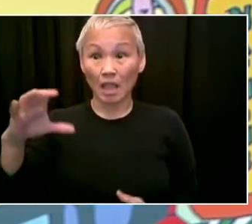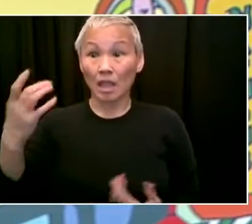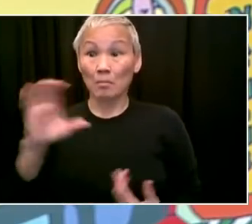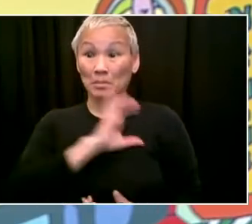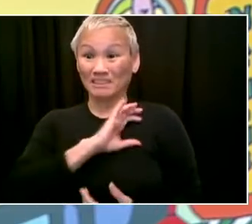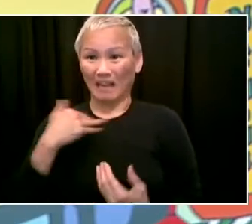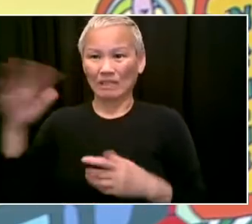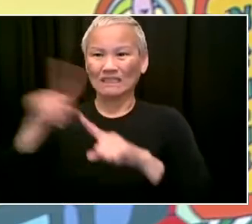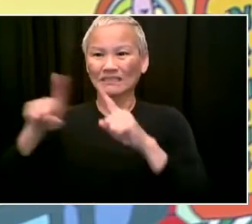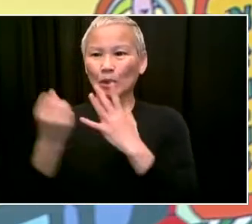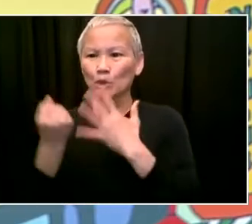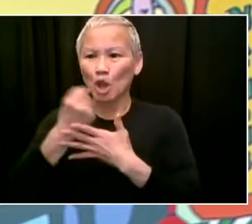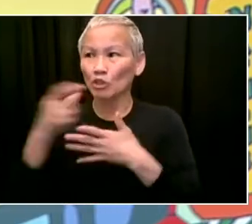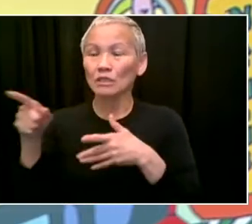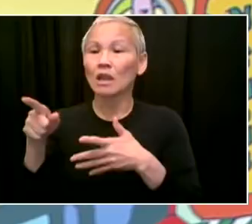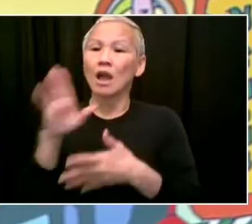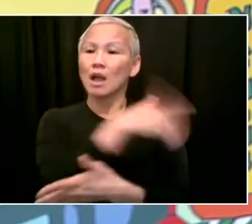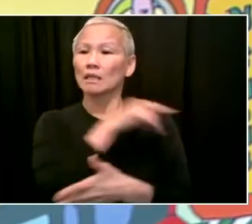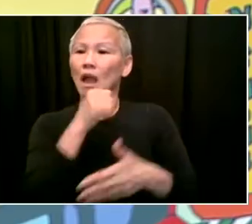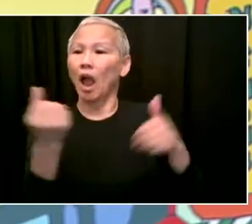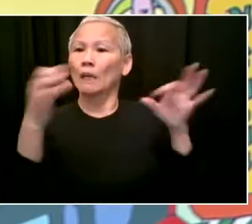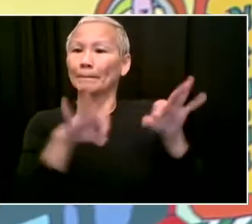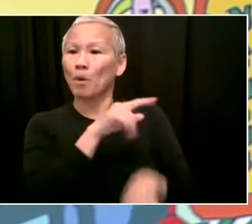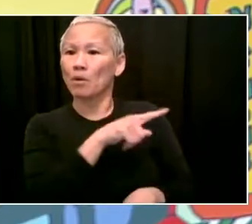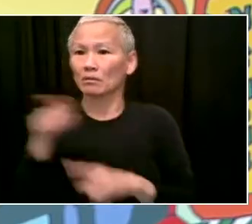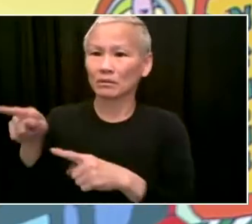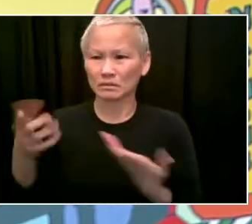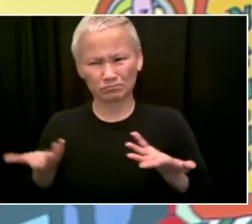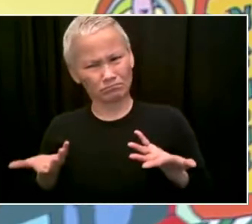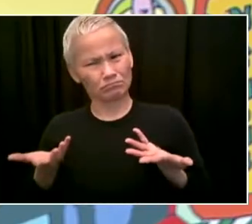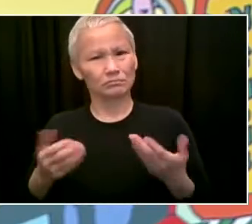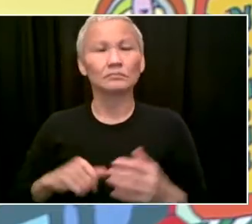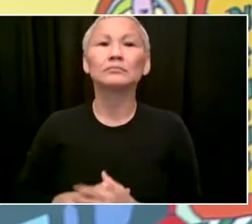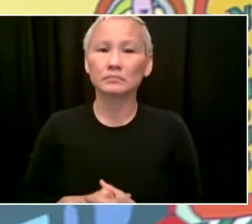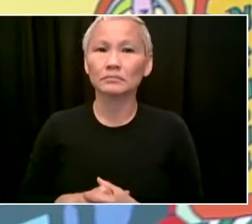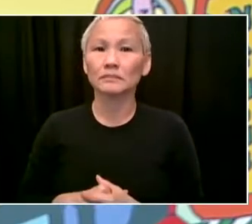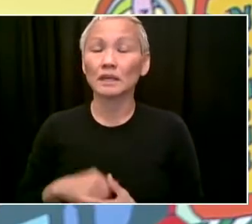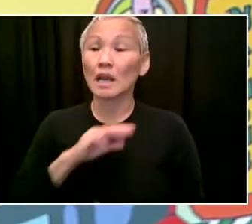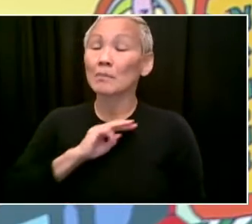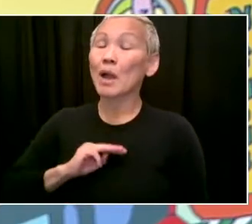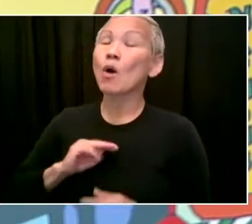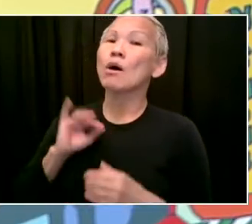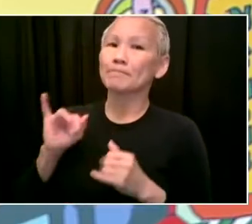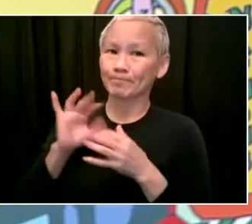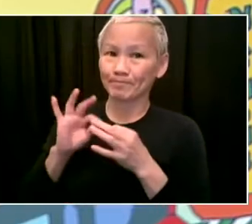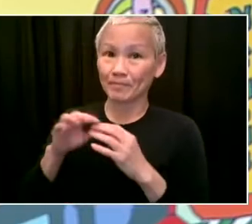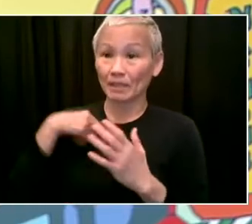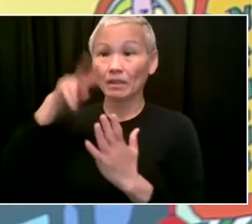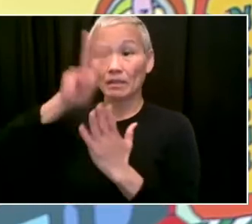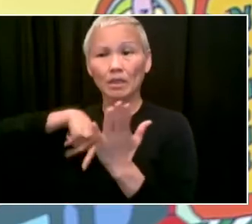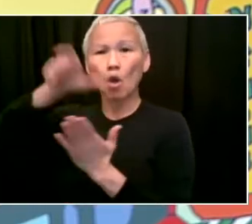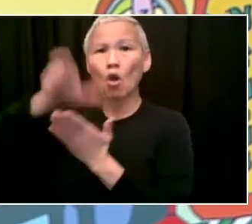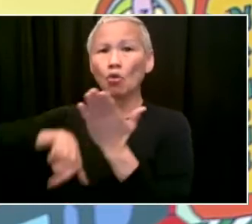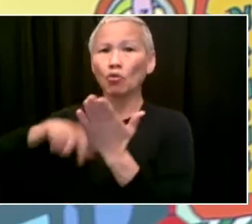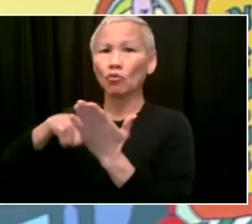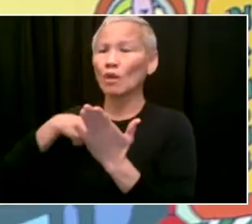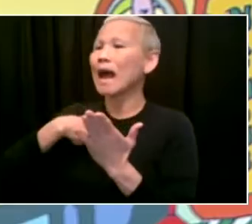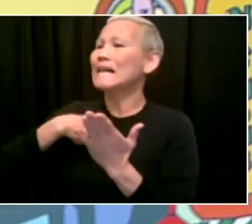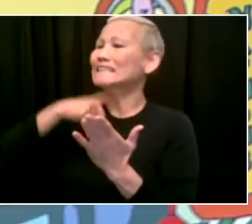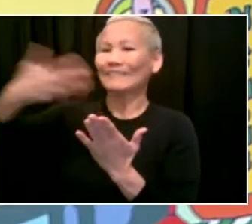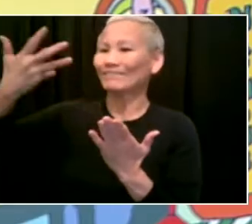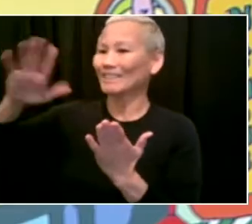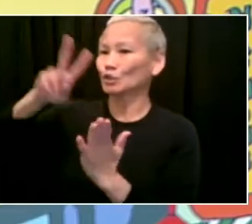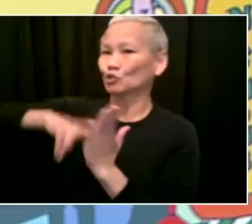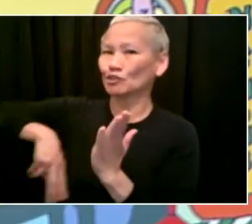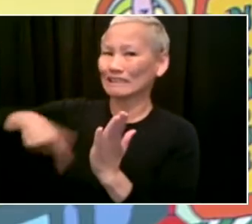that article. I have seen the very, very thoughtful, exhaustive Department of Investigation report and the report